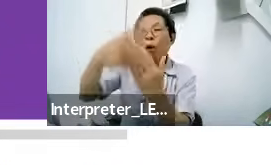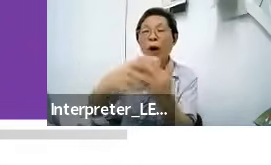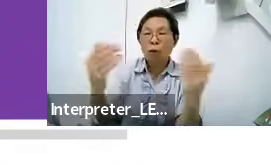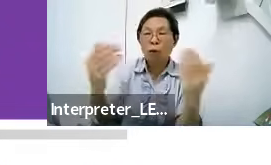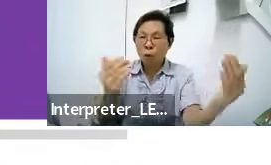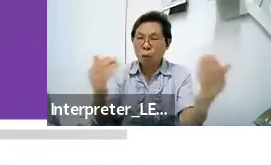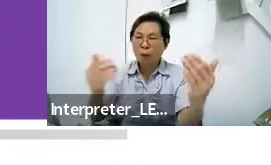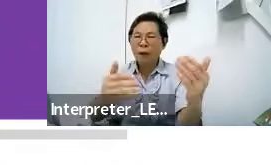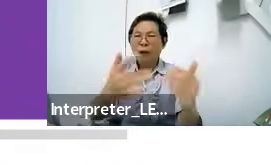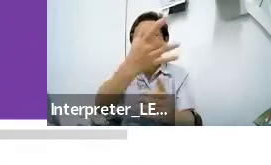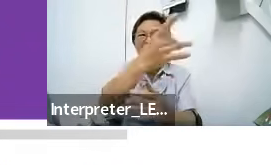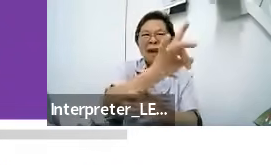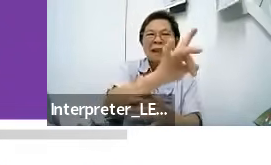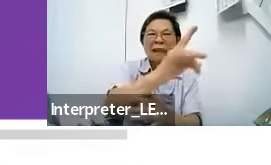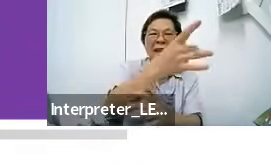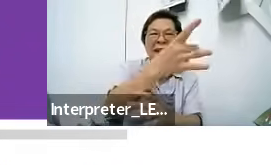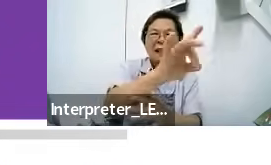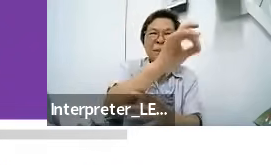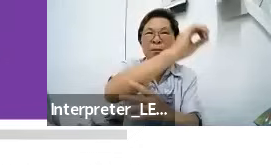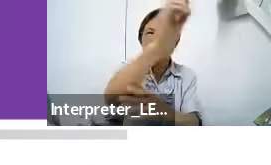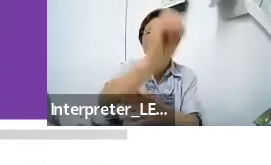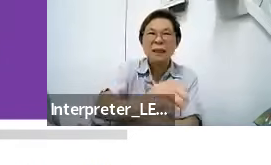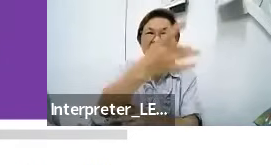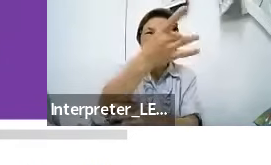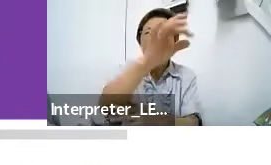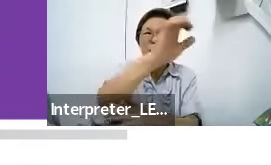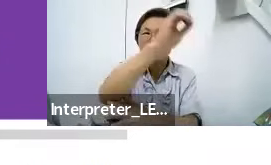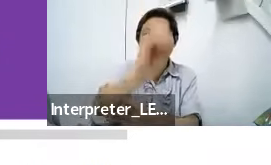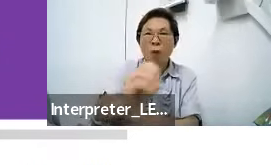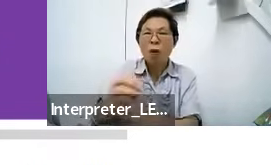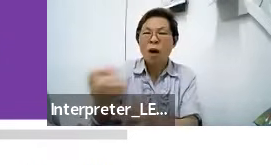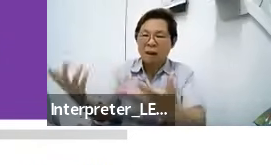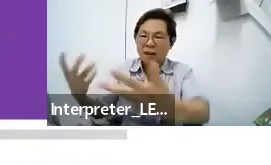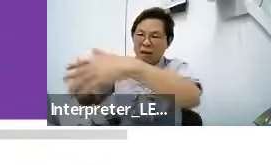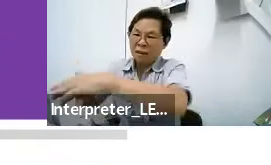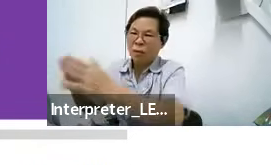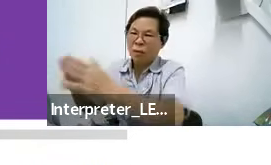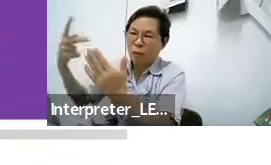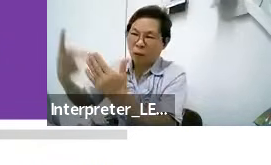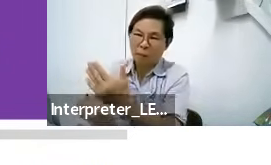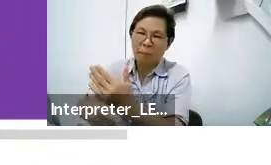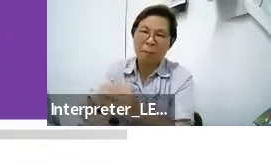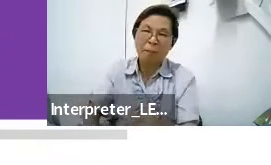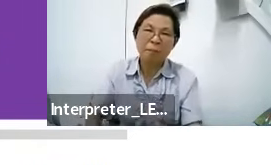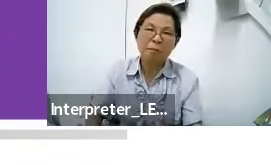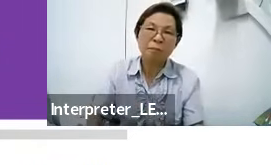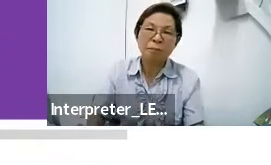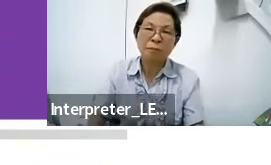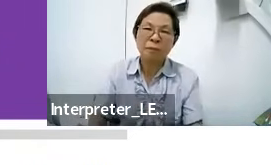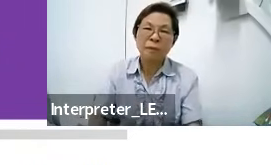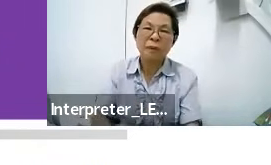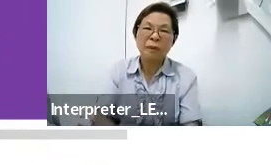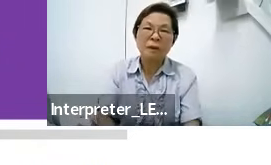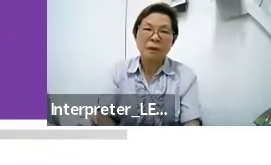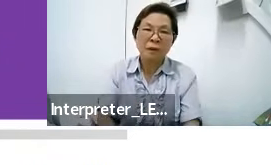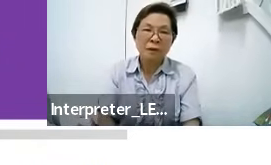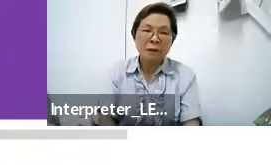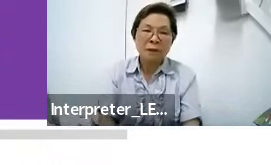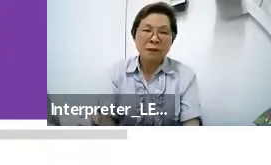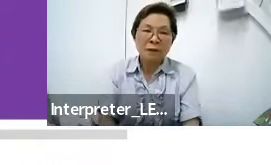to around 80% of them who are in the integration program. So is this